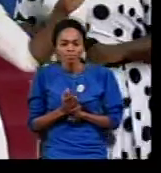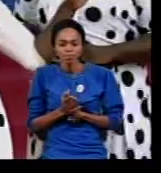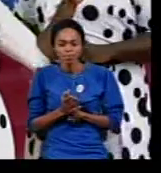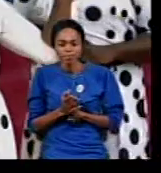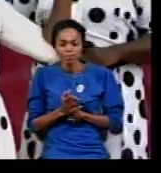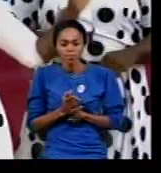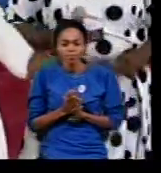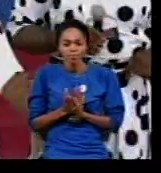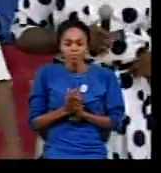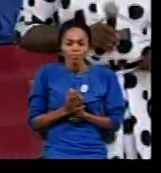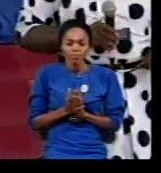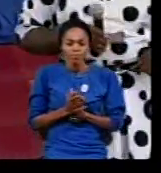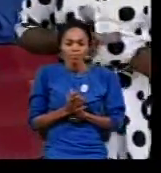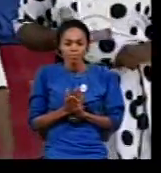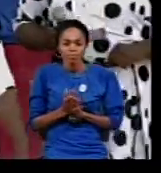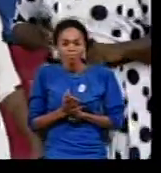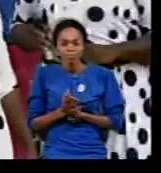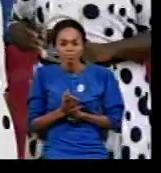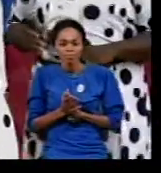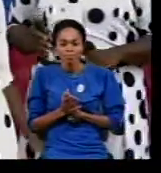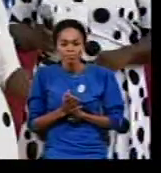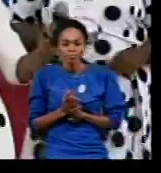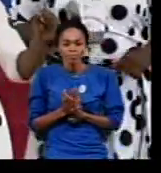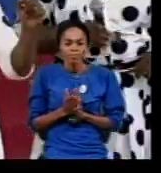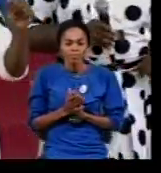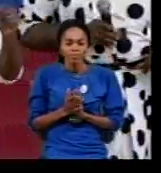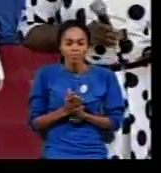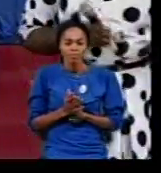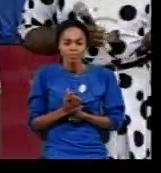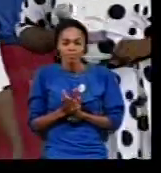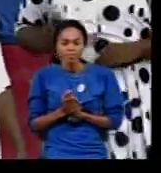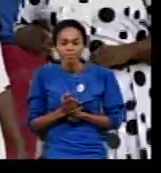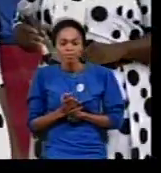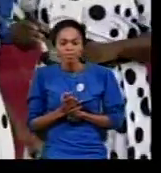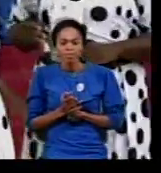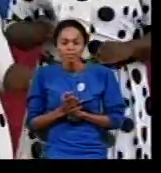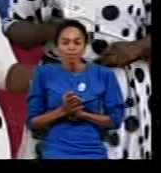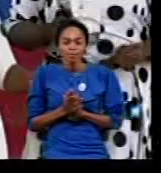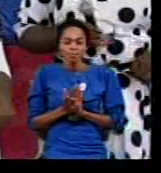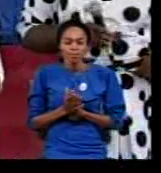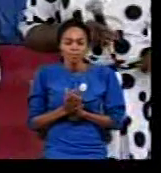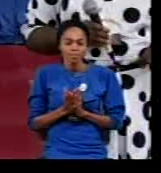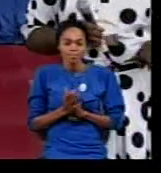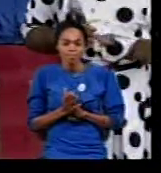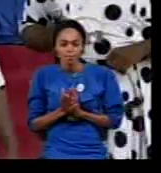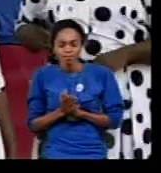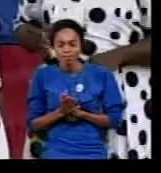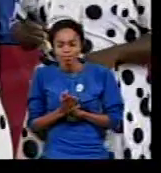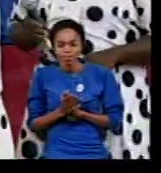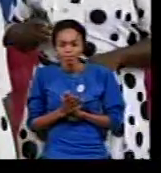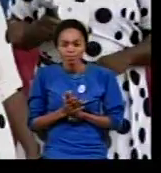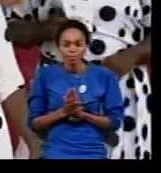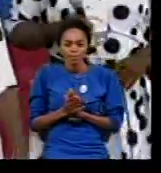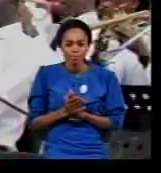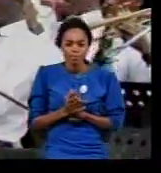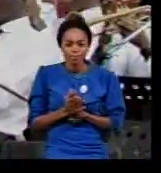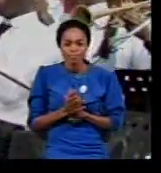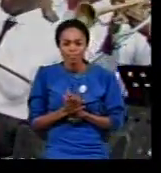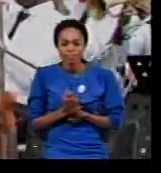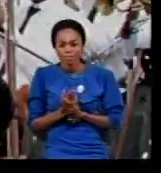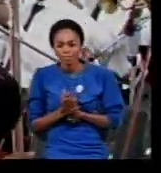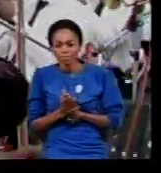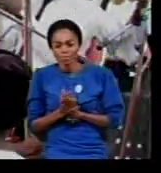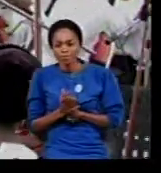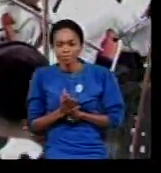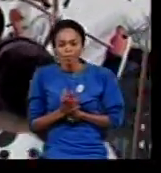under an oak which was in Ophrah, that pertained unto Joash the Abiezerite. Those